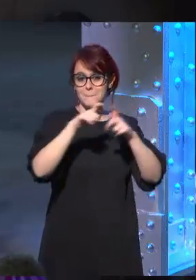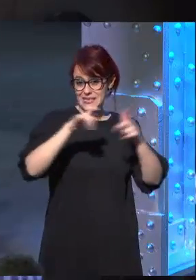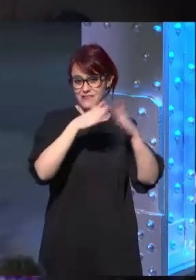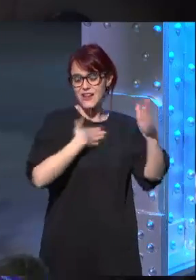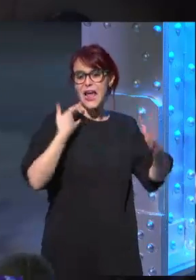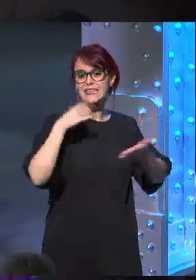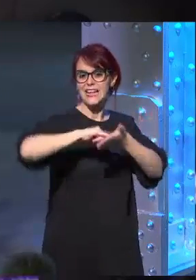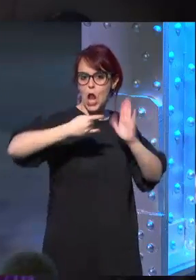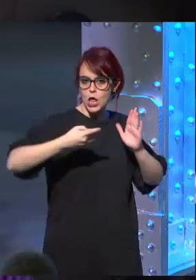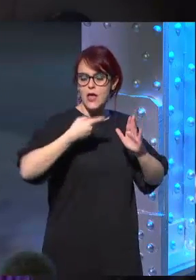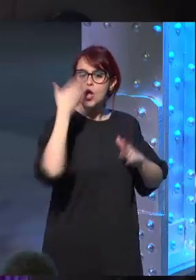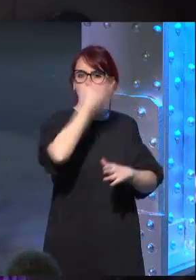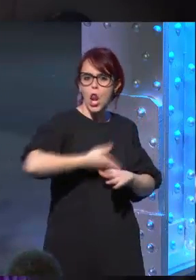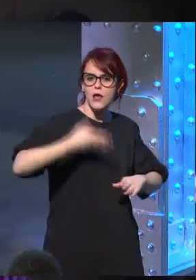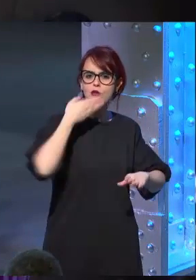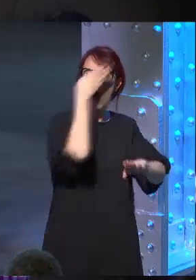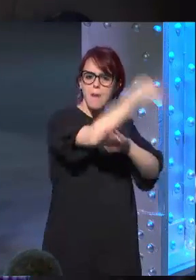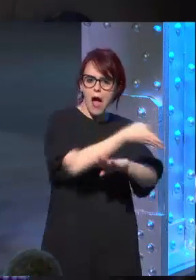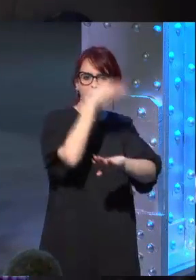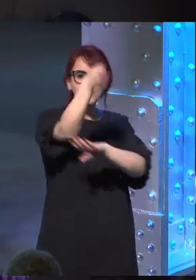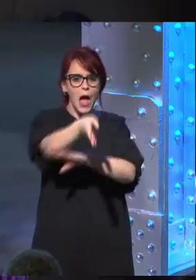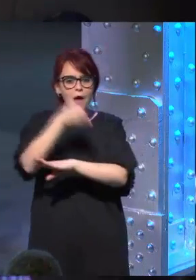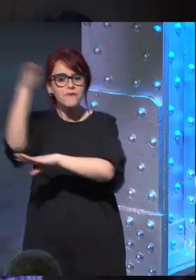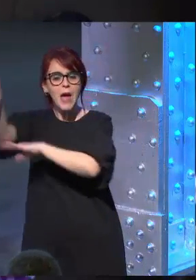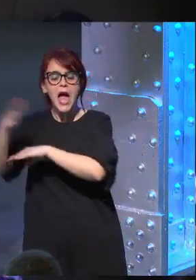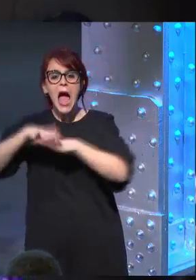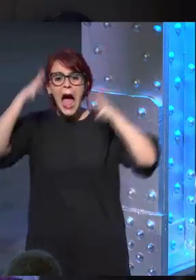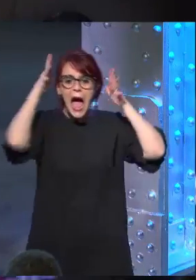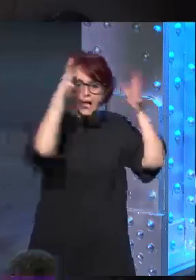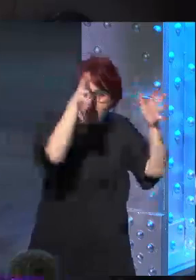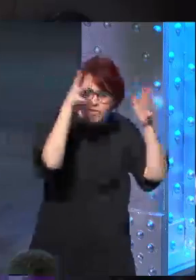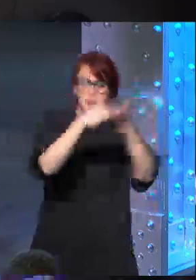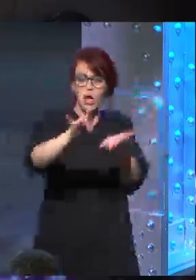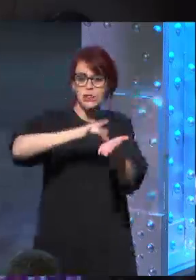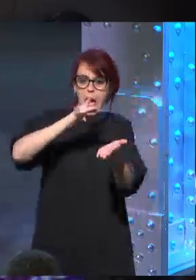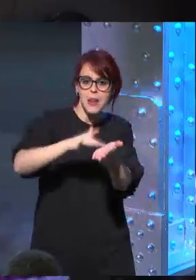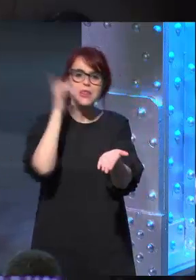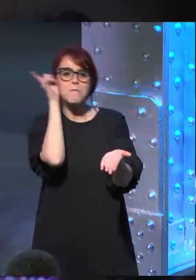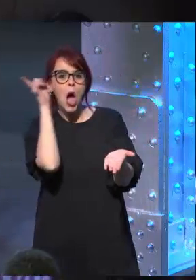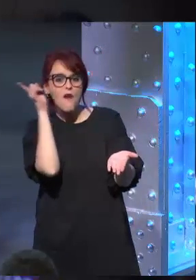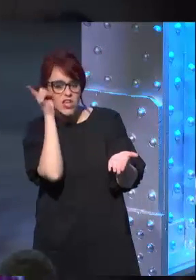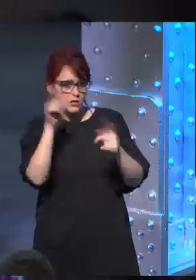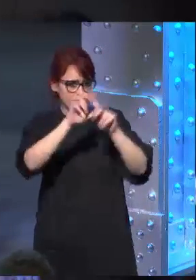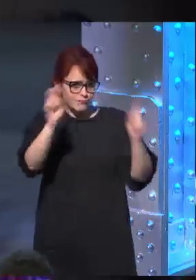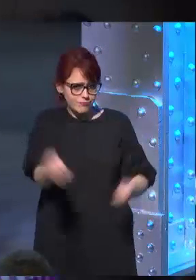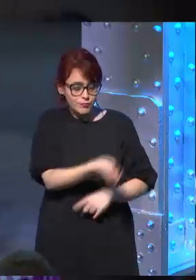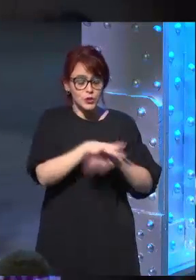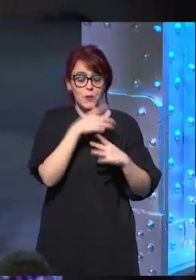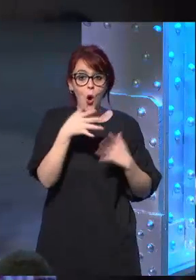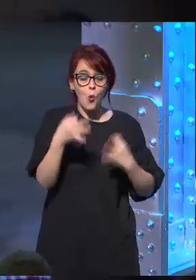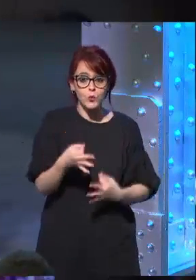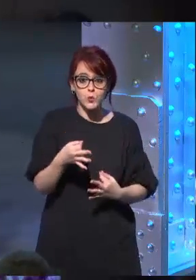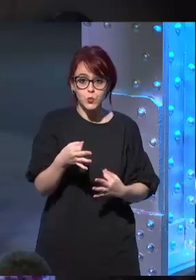launched a campaign with an operator that wanted to show the latest technology with pieces of advice for children